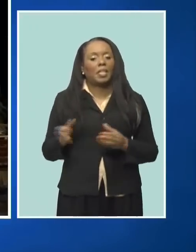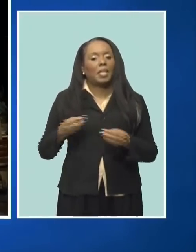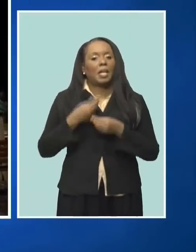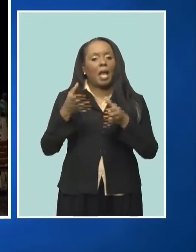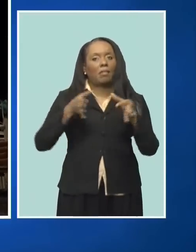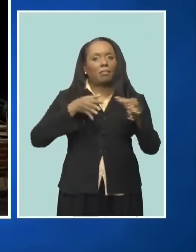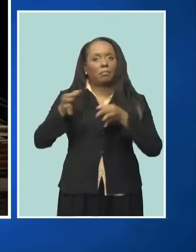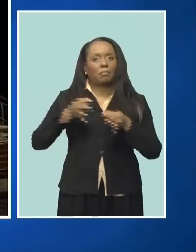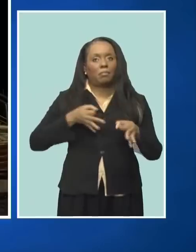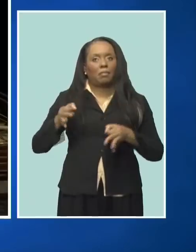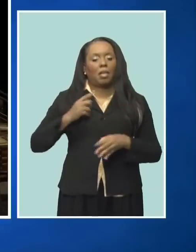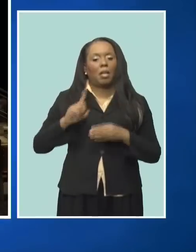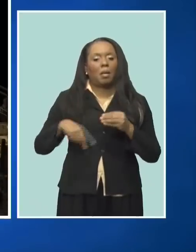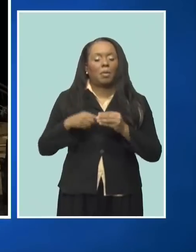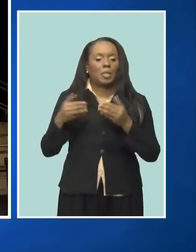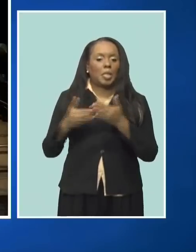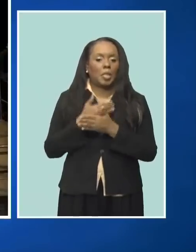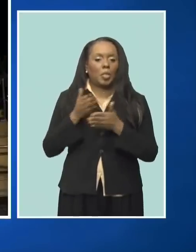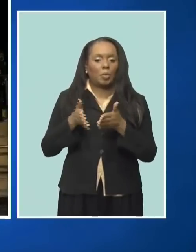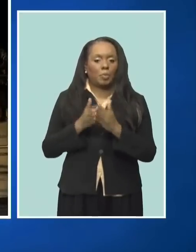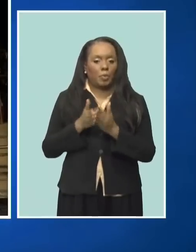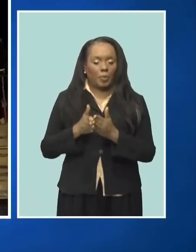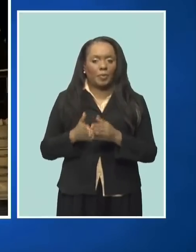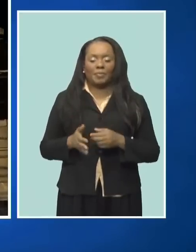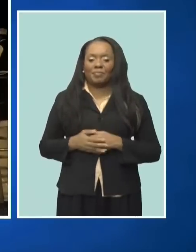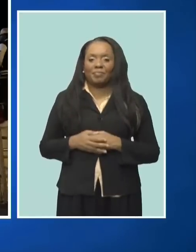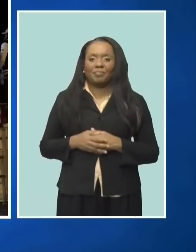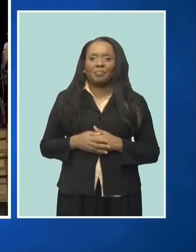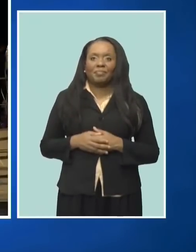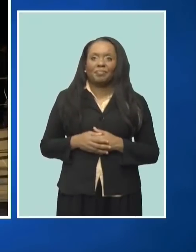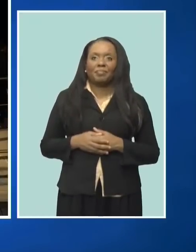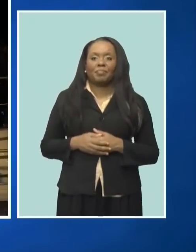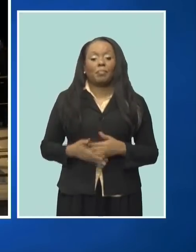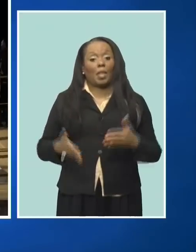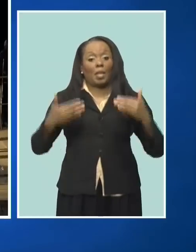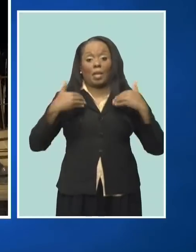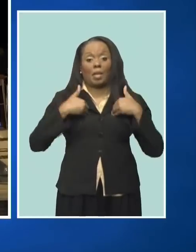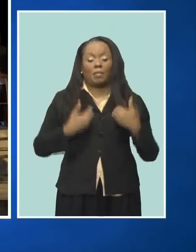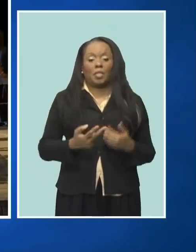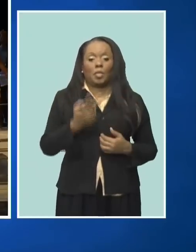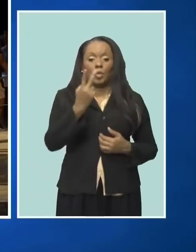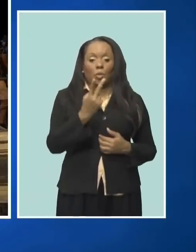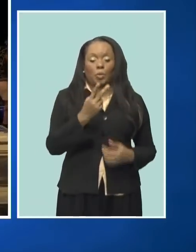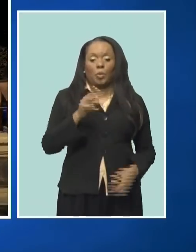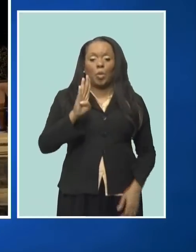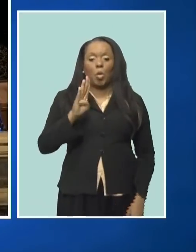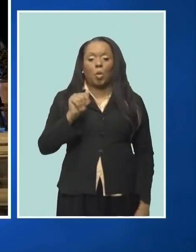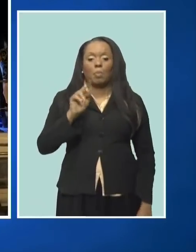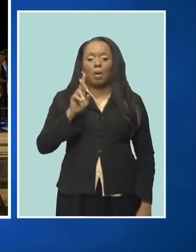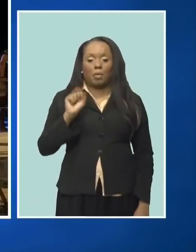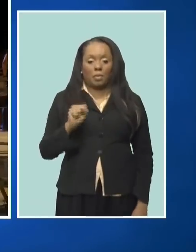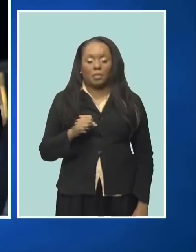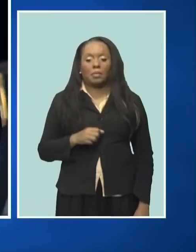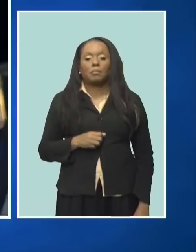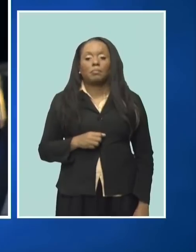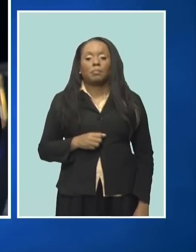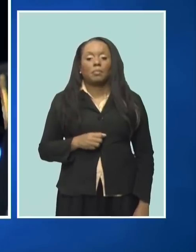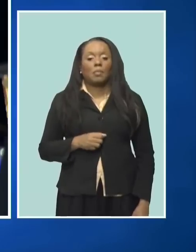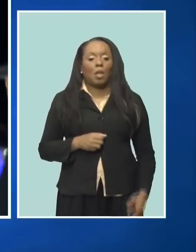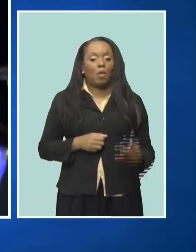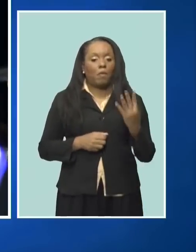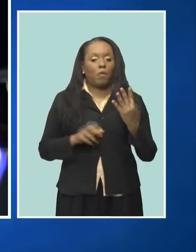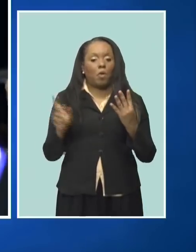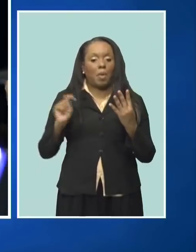details of the layout of the new boat. We also have 2 bars inside. We have 4 bathrooms, 2 ladies' bathrooms and 2 gents'